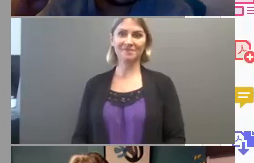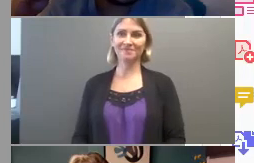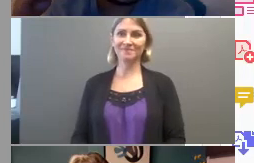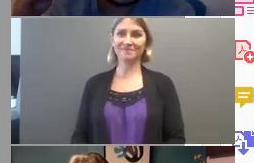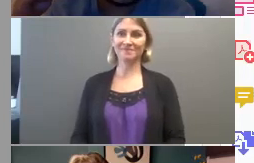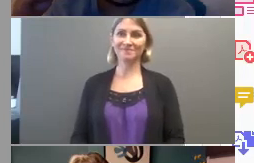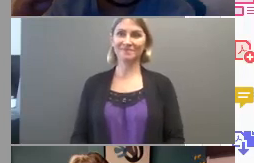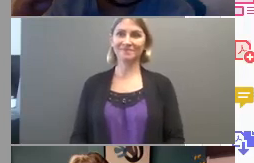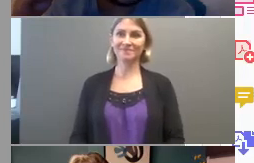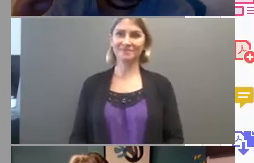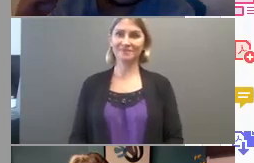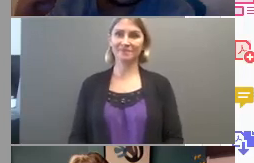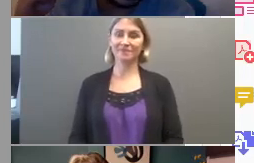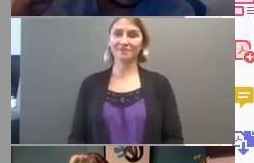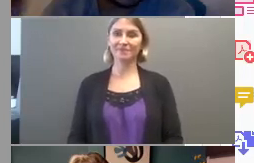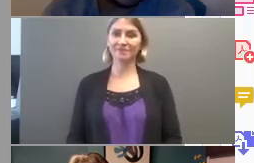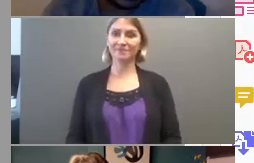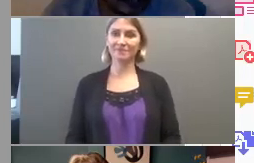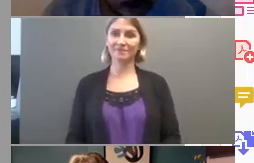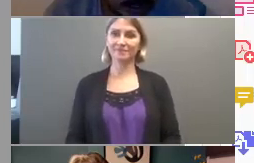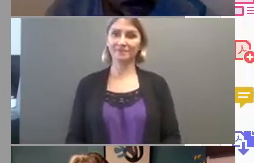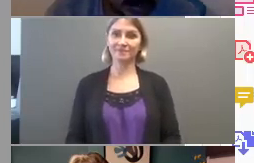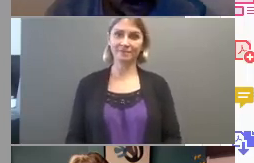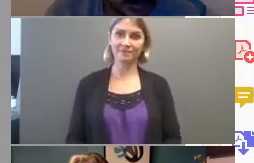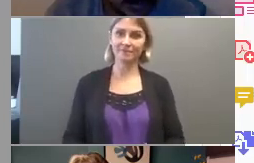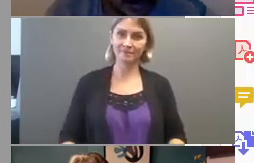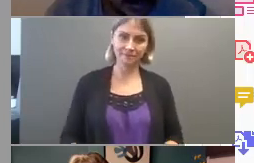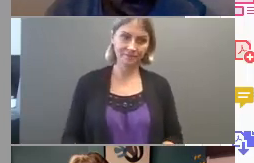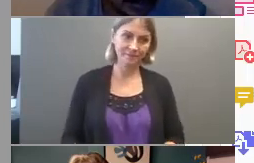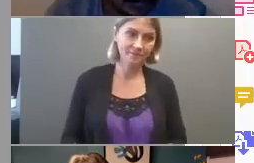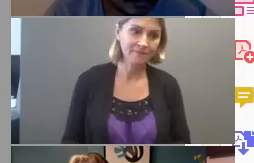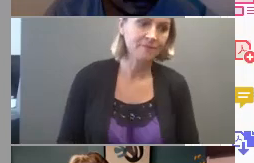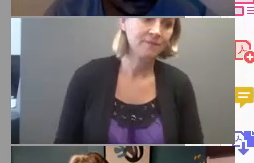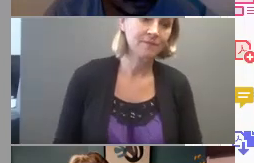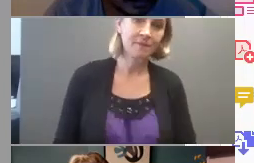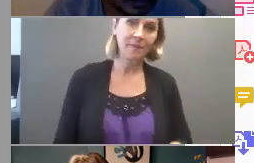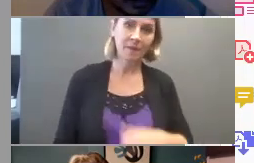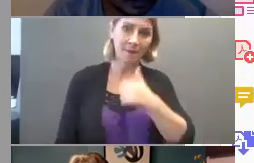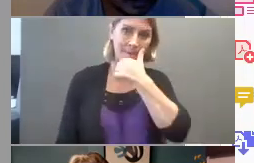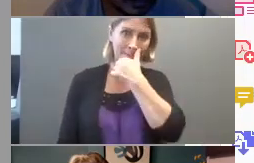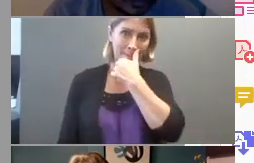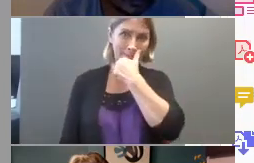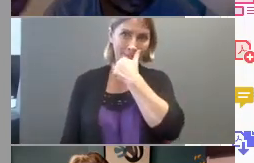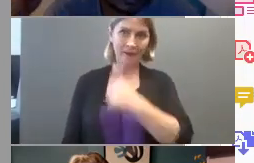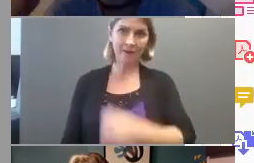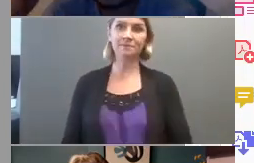Kavyashri, are you typing the answer, or we can't understand if you're typing the answer?